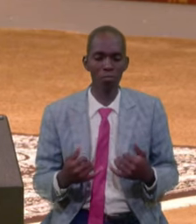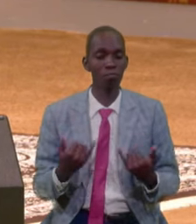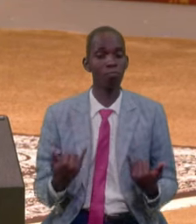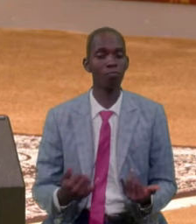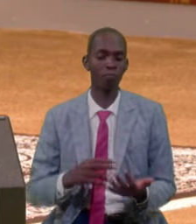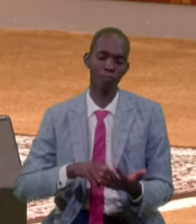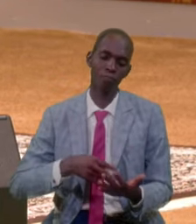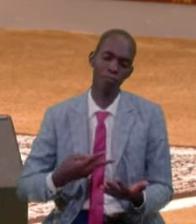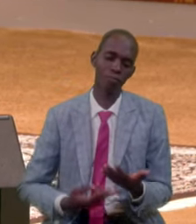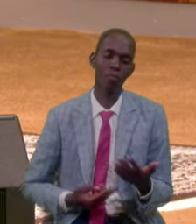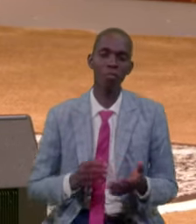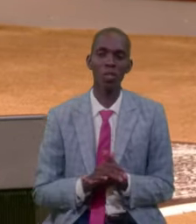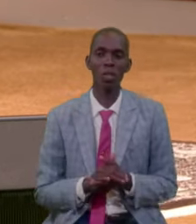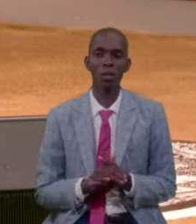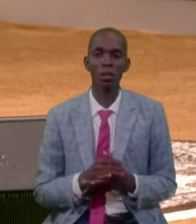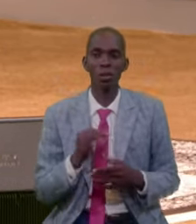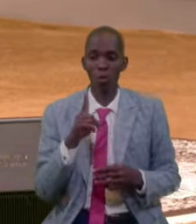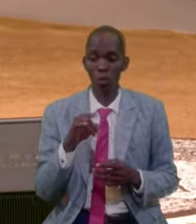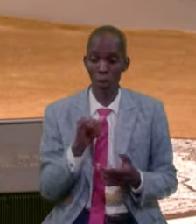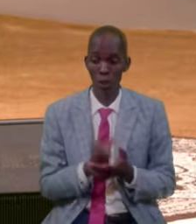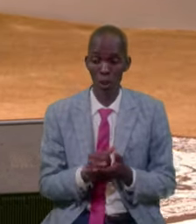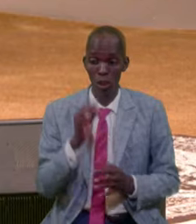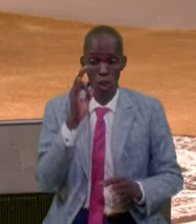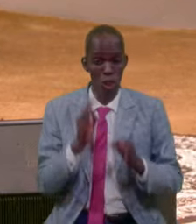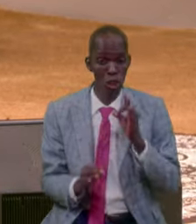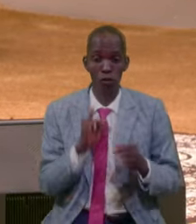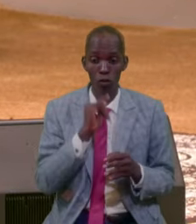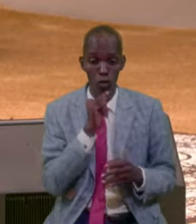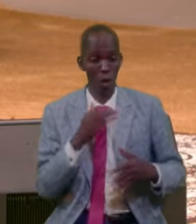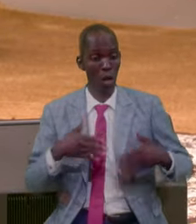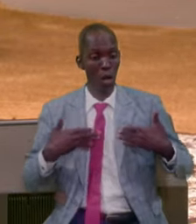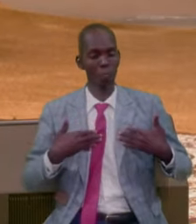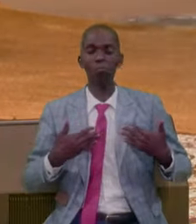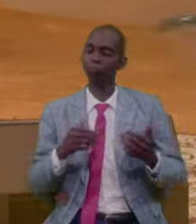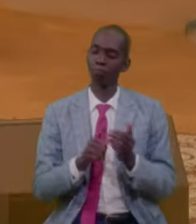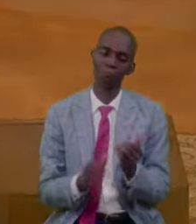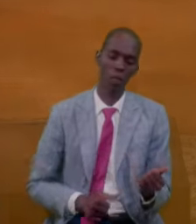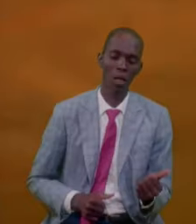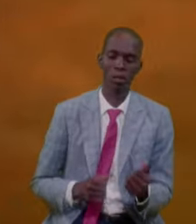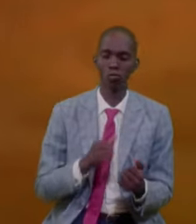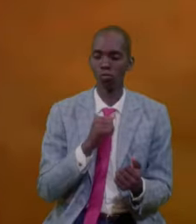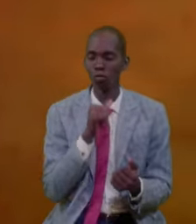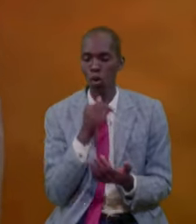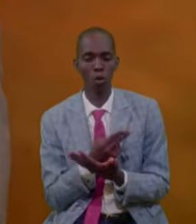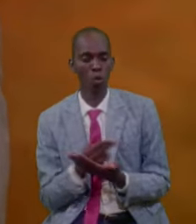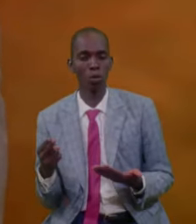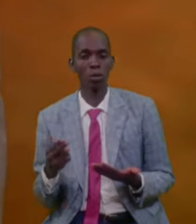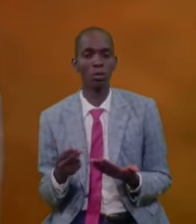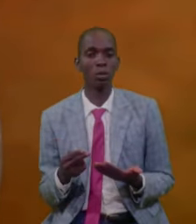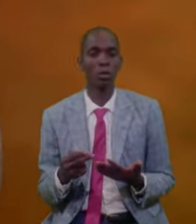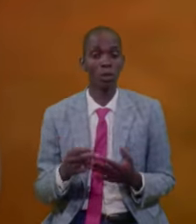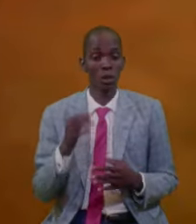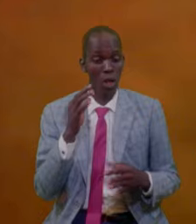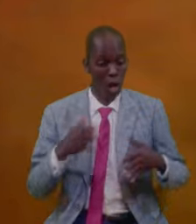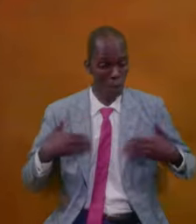one that is, you know, when he's not happy, is not holy. Their happiness must come first.